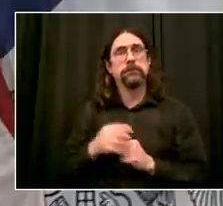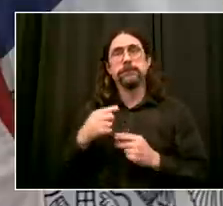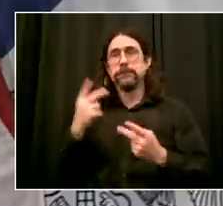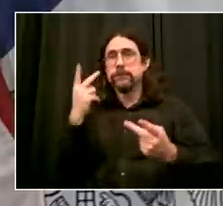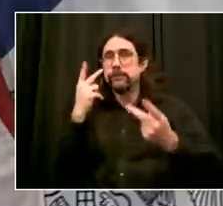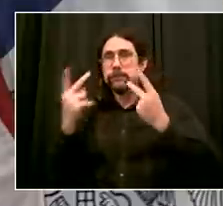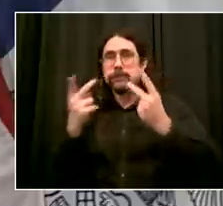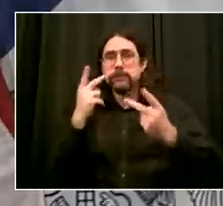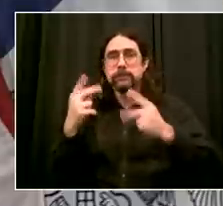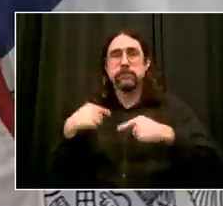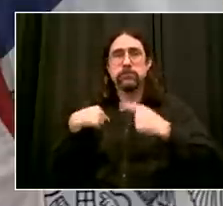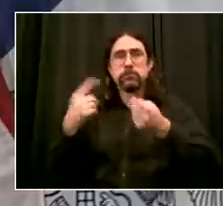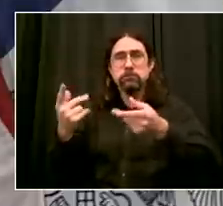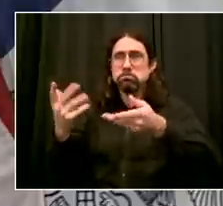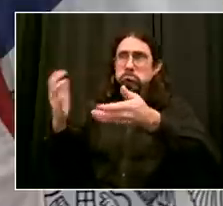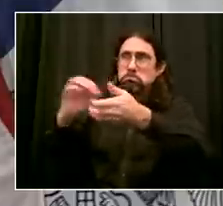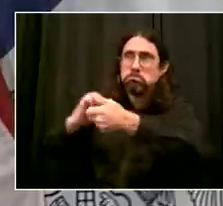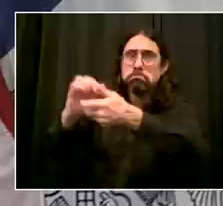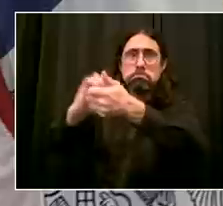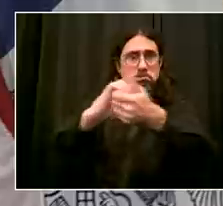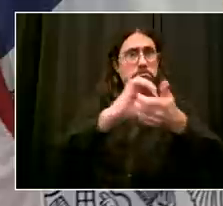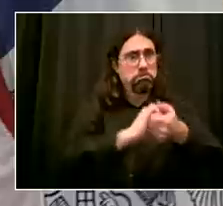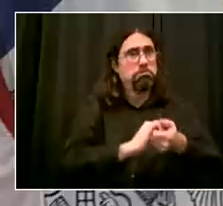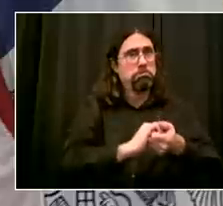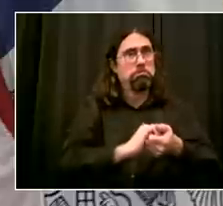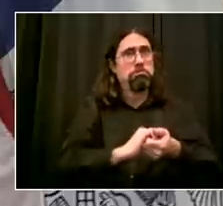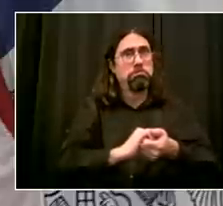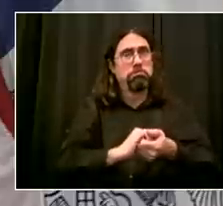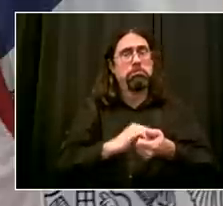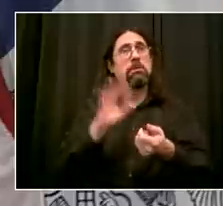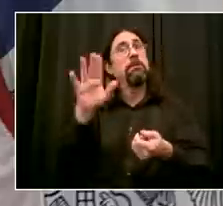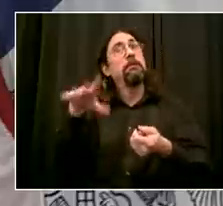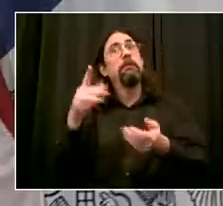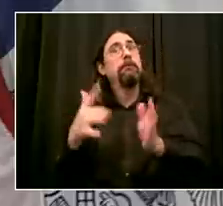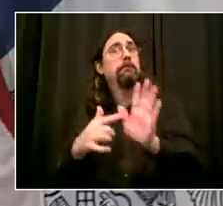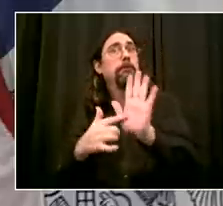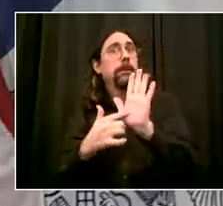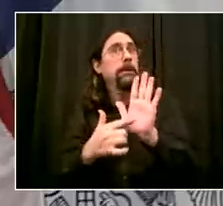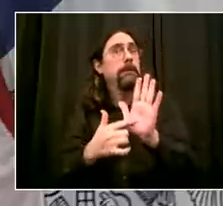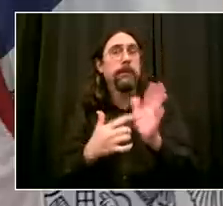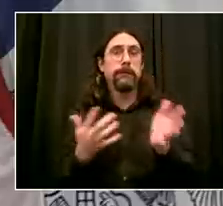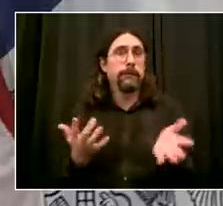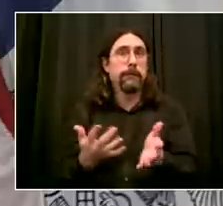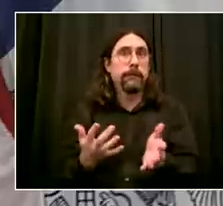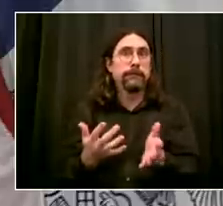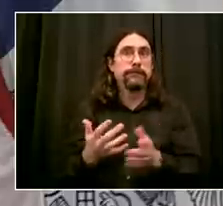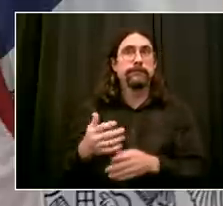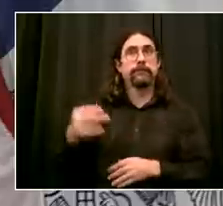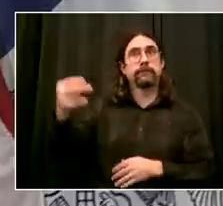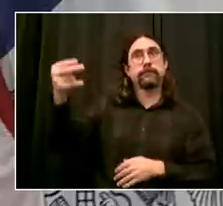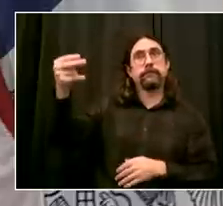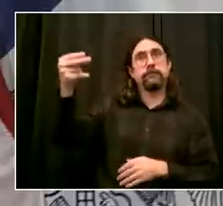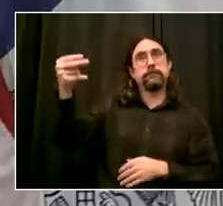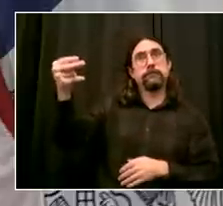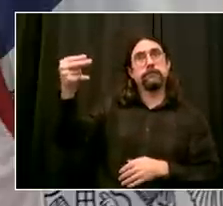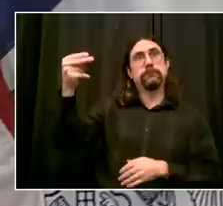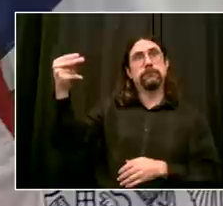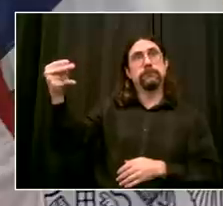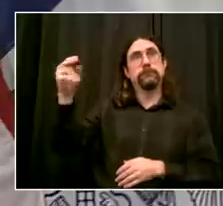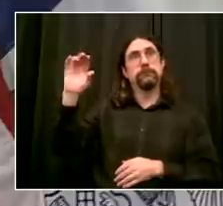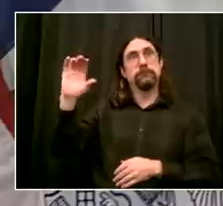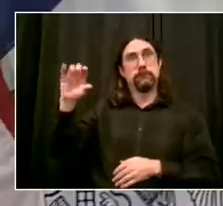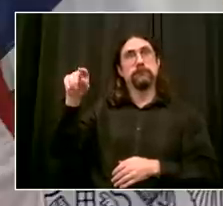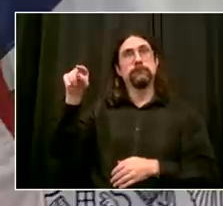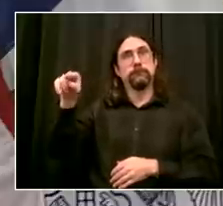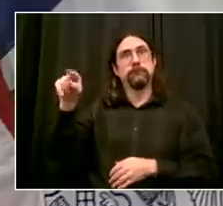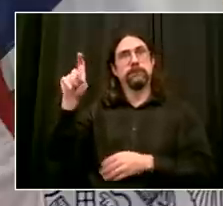Kettering stepped up. I want to thank them for really being there and working in that team effort. And it wasn't because of an order. It was something that they wanted